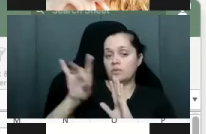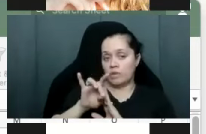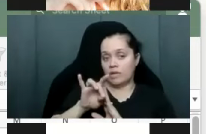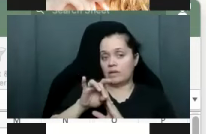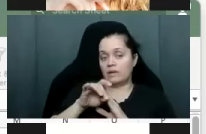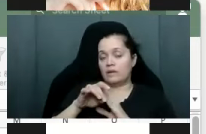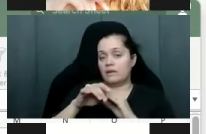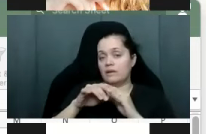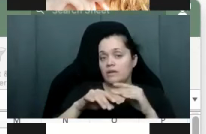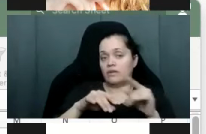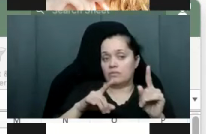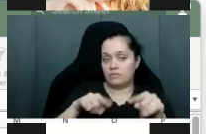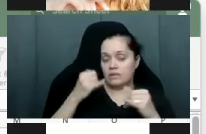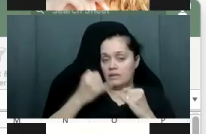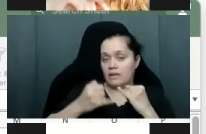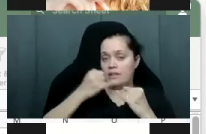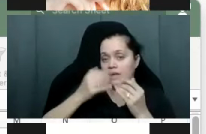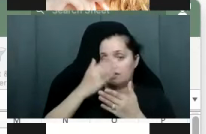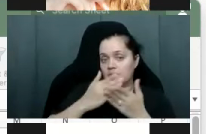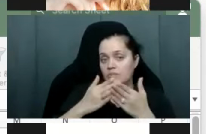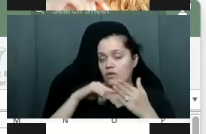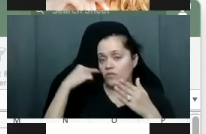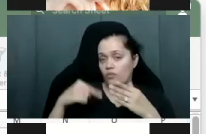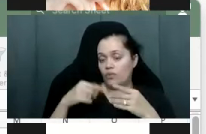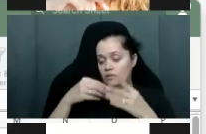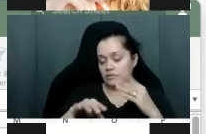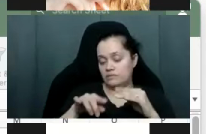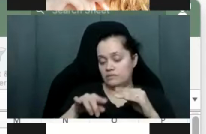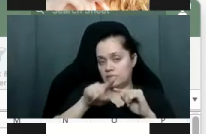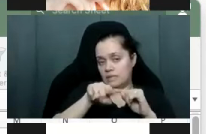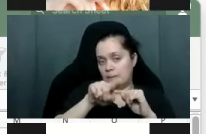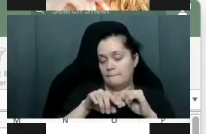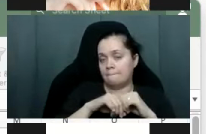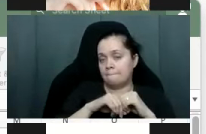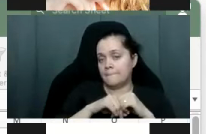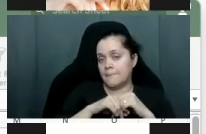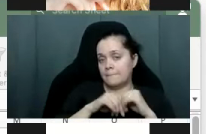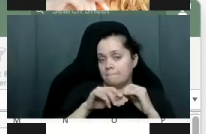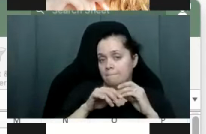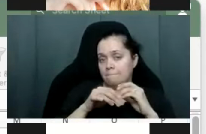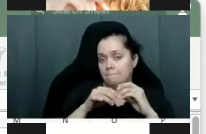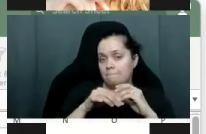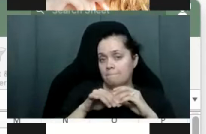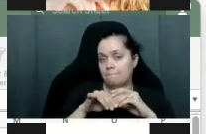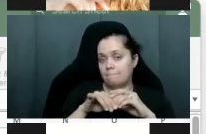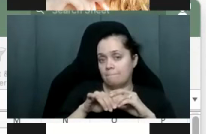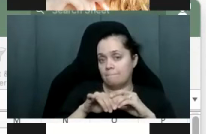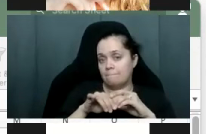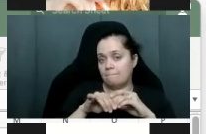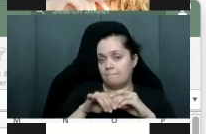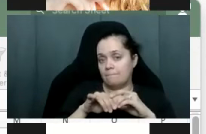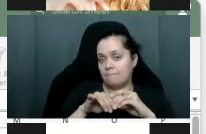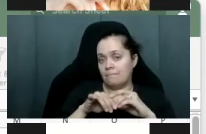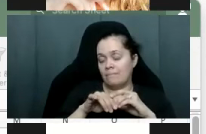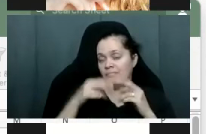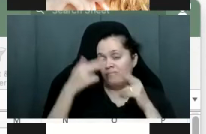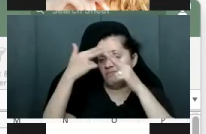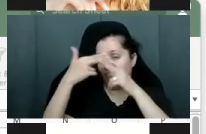Barents Sea, Novaya Zemlya, Kola Peninsula, Belarus, Georgia, Crimea, Sakhalin Island, Ufa,